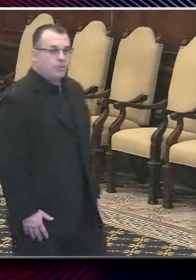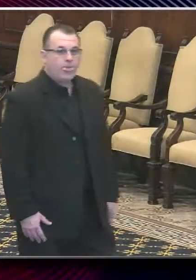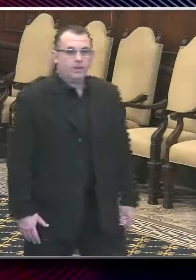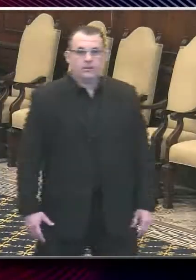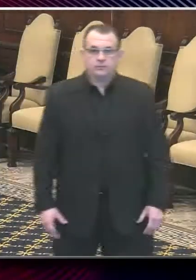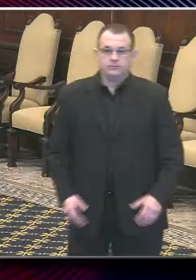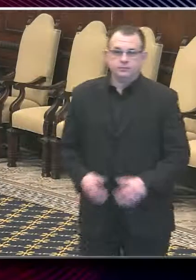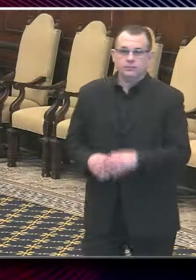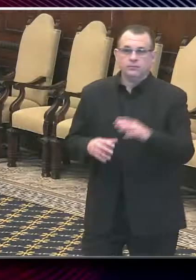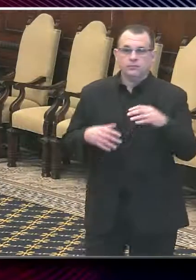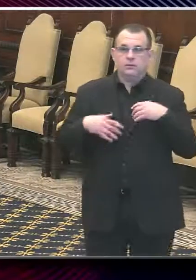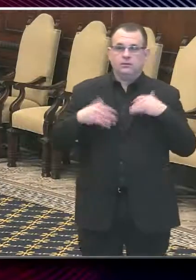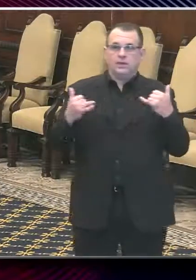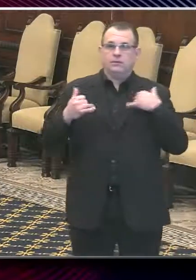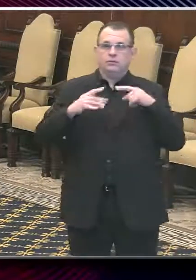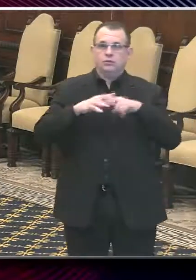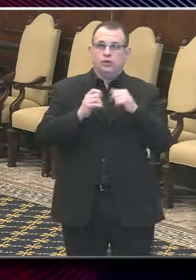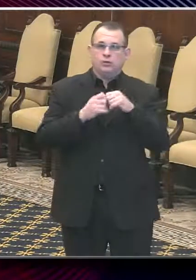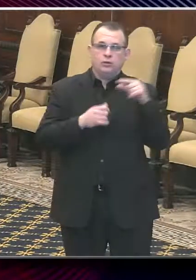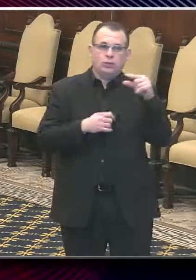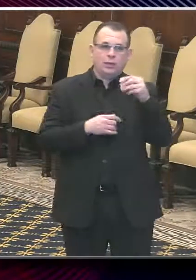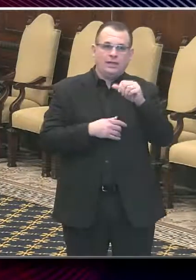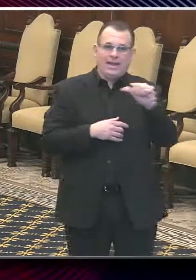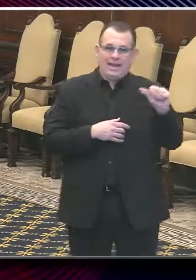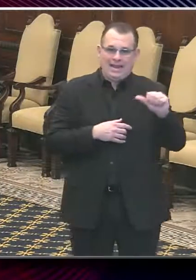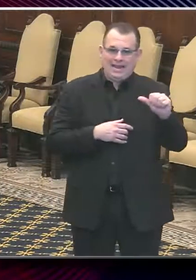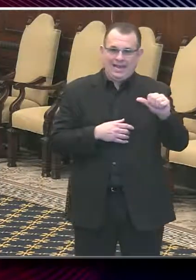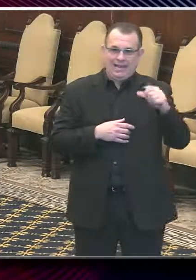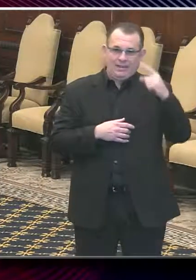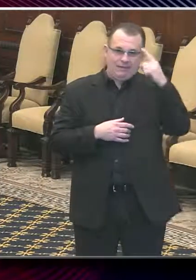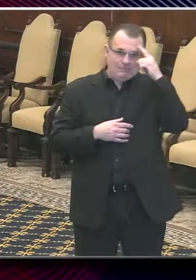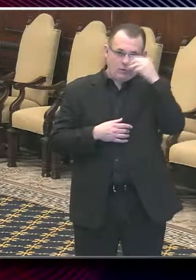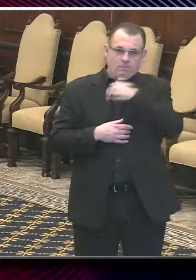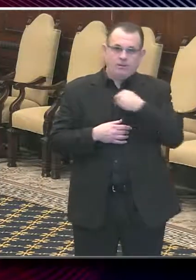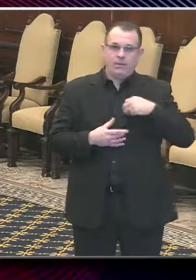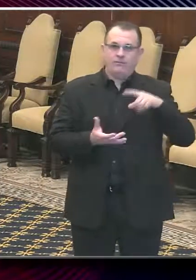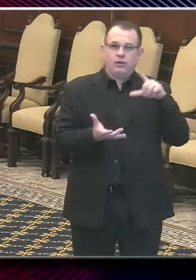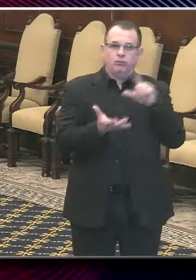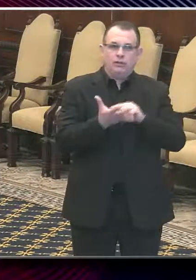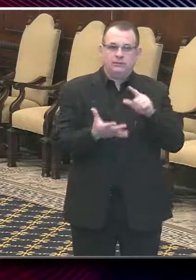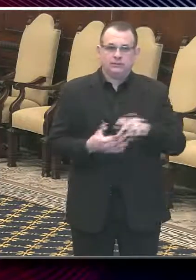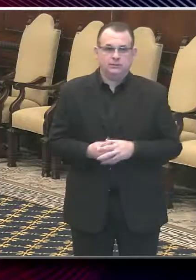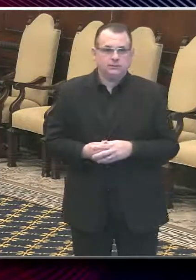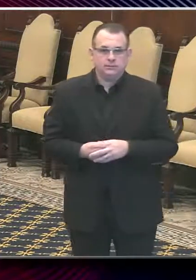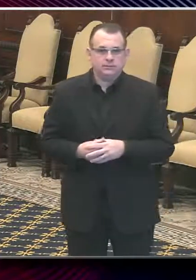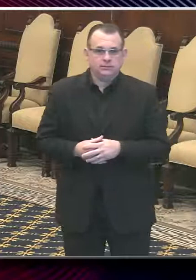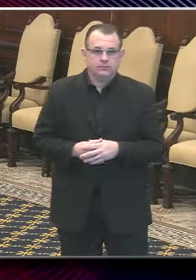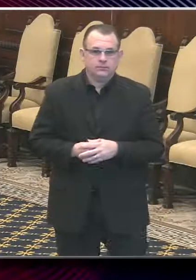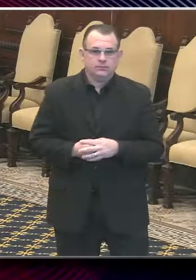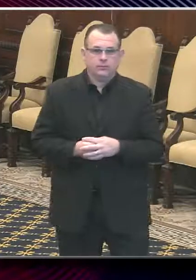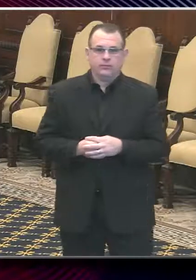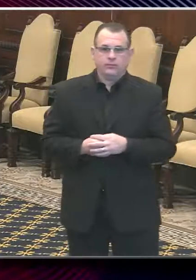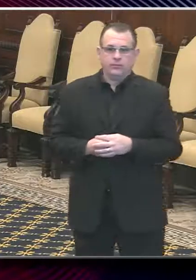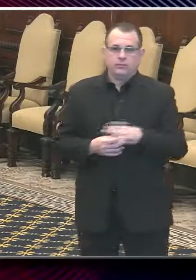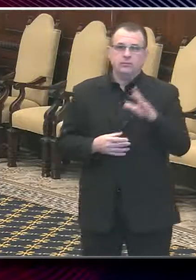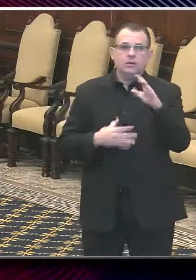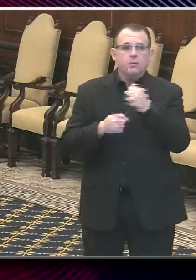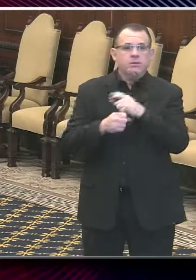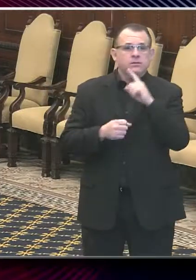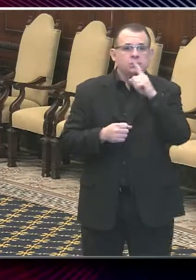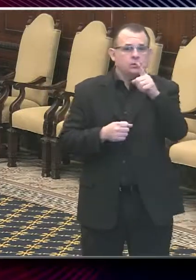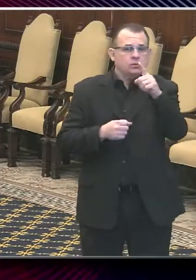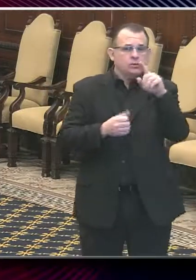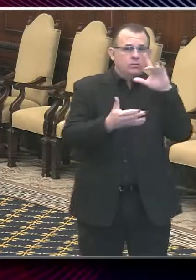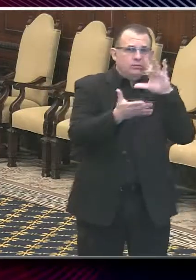the Q&A portion for members of the press. And again, we would like to ask our speakers to join us with their audio and video on.